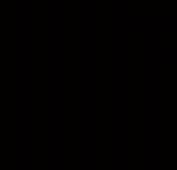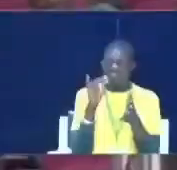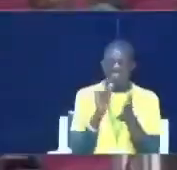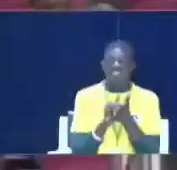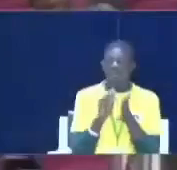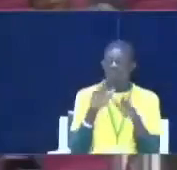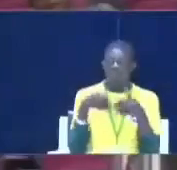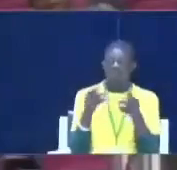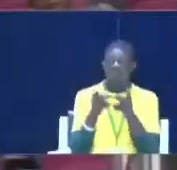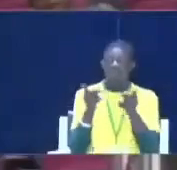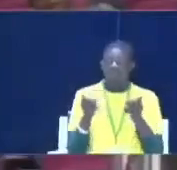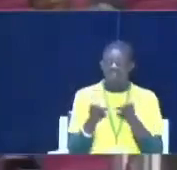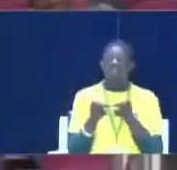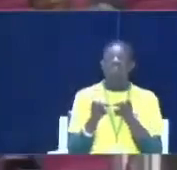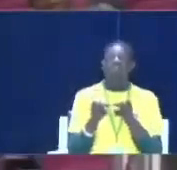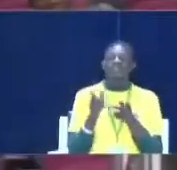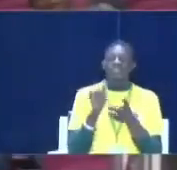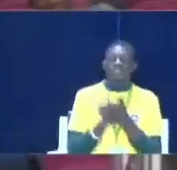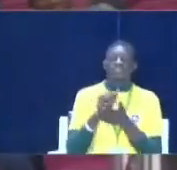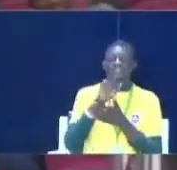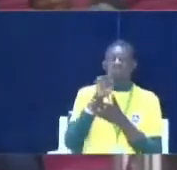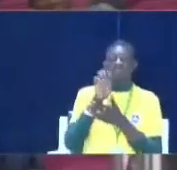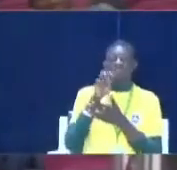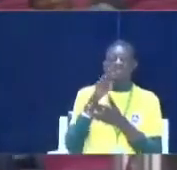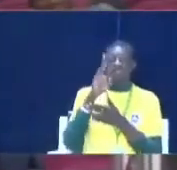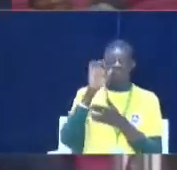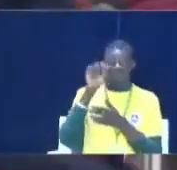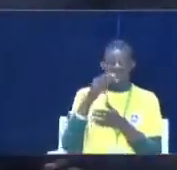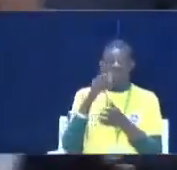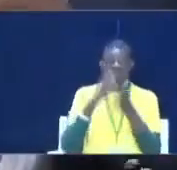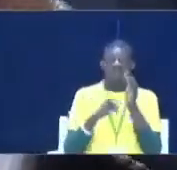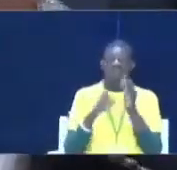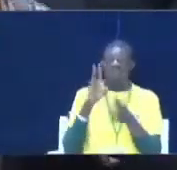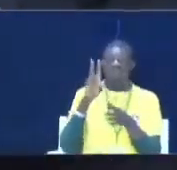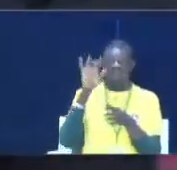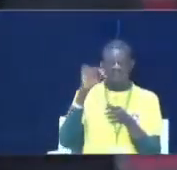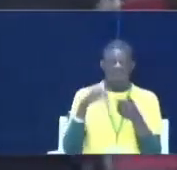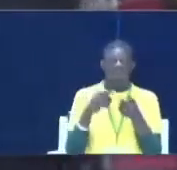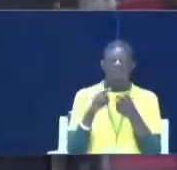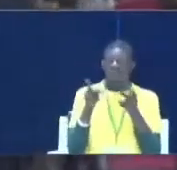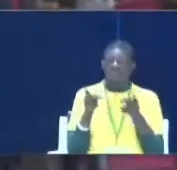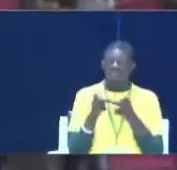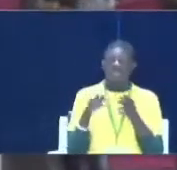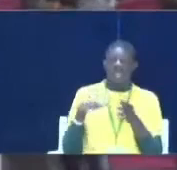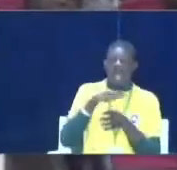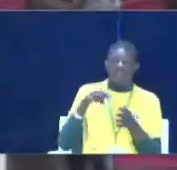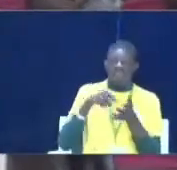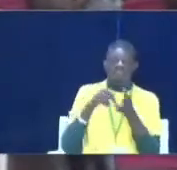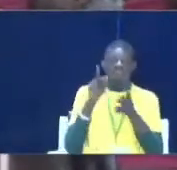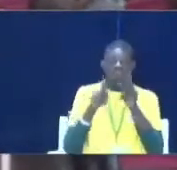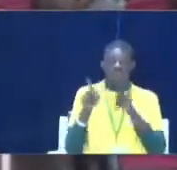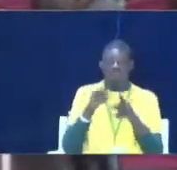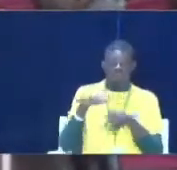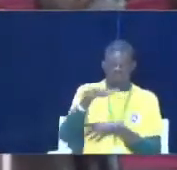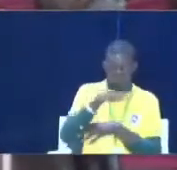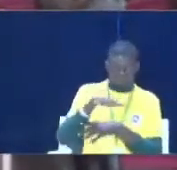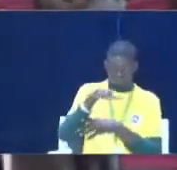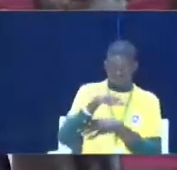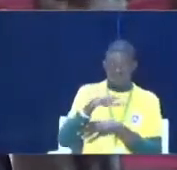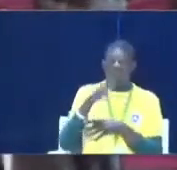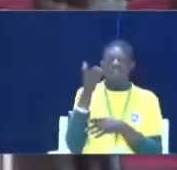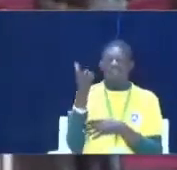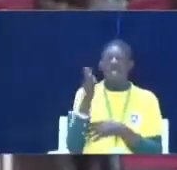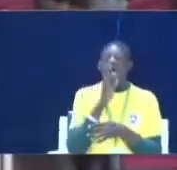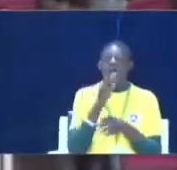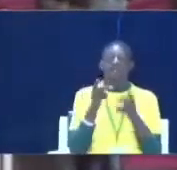will give him places. Zechariah chapter 3 verse 7. That I will give you places amongst these people. There are